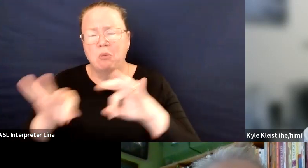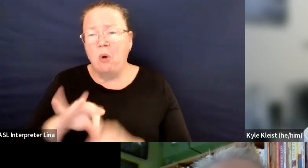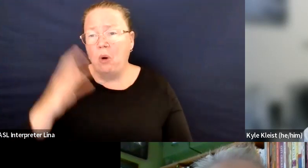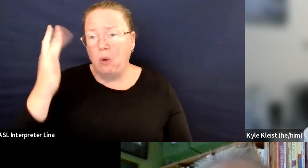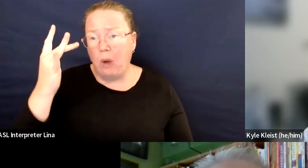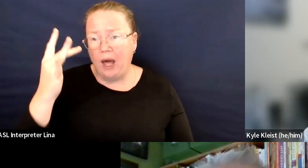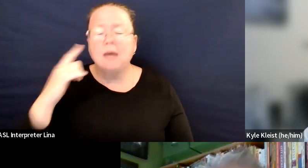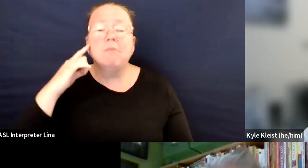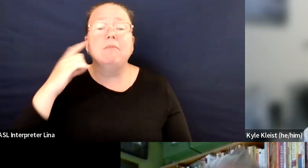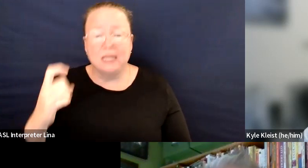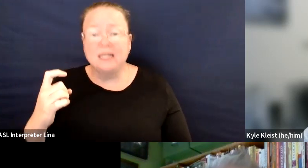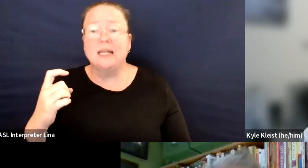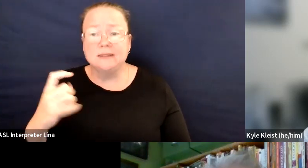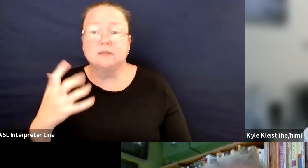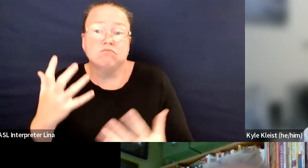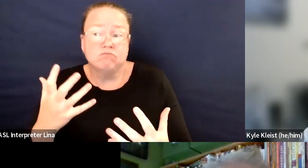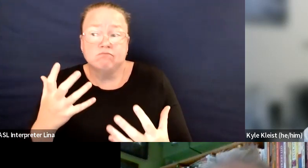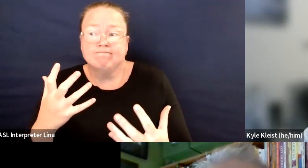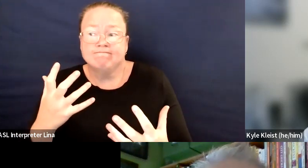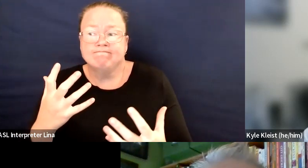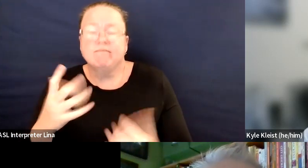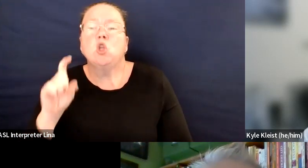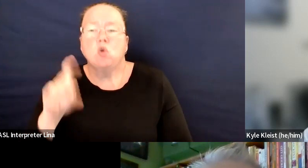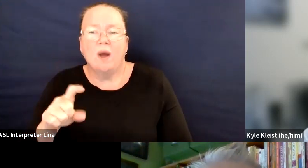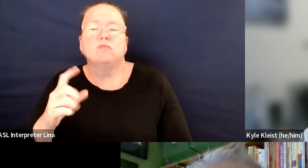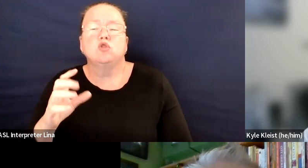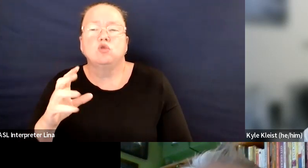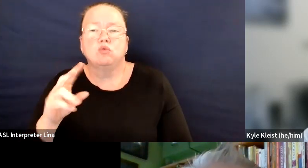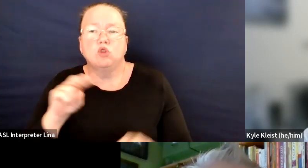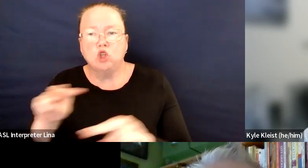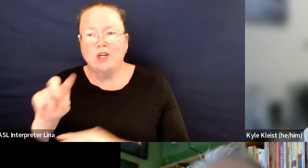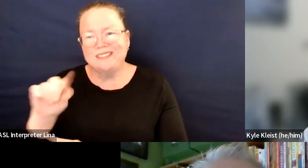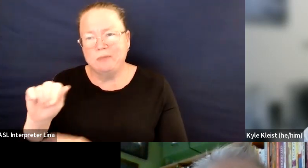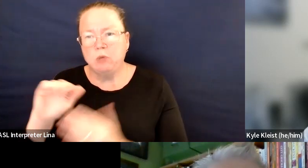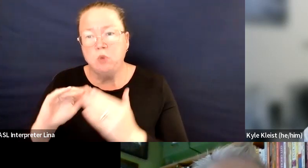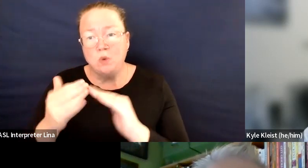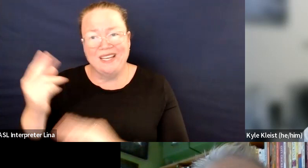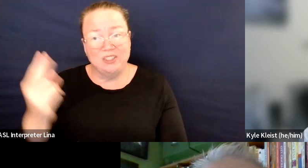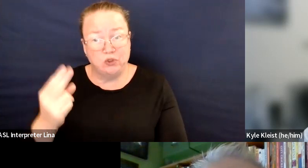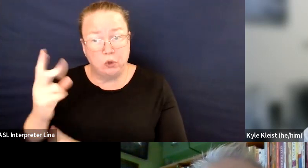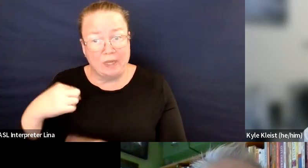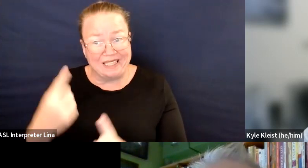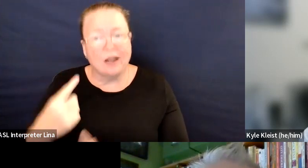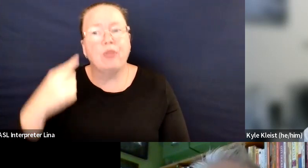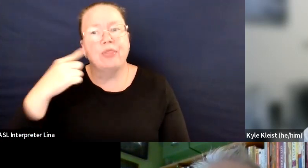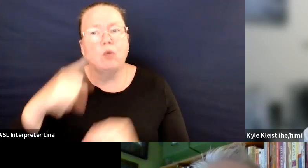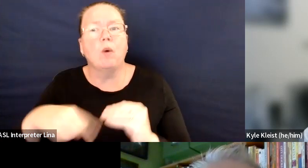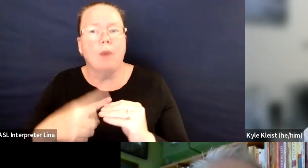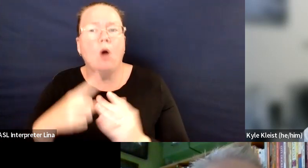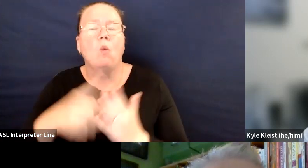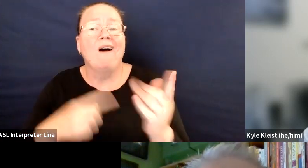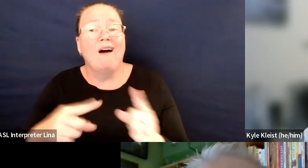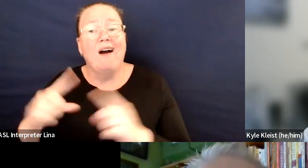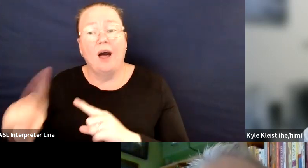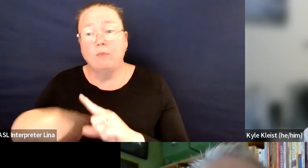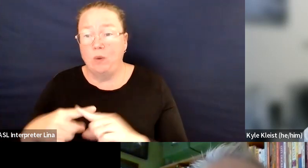is because, well, you just have to look at the disability community history to think about what happens when